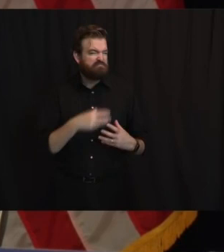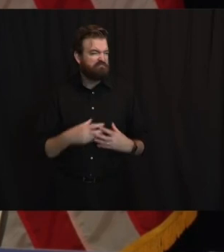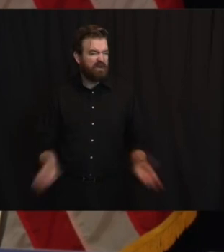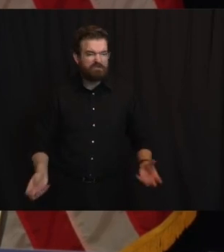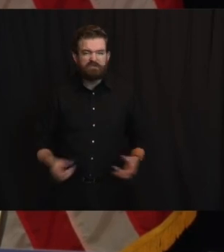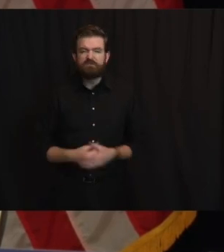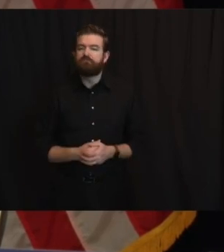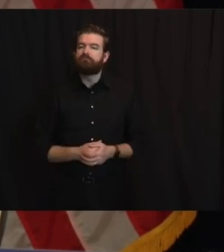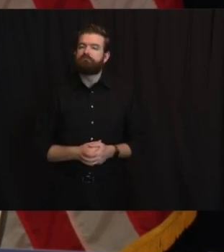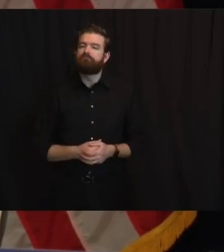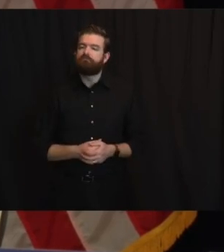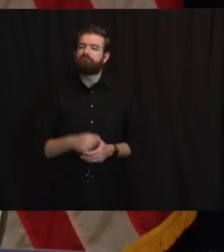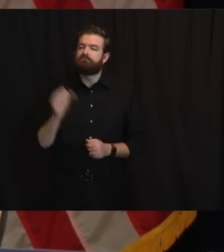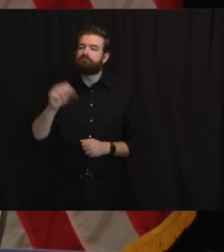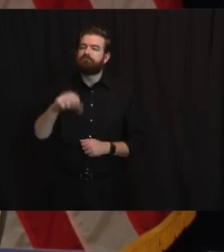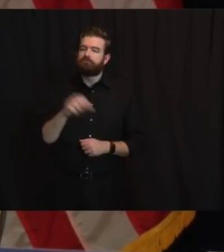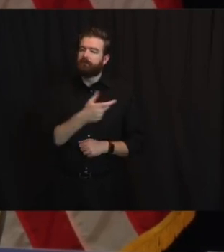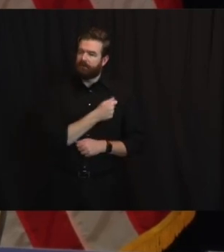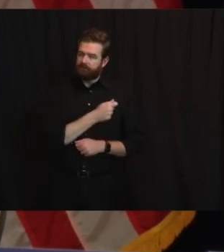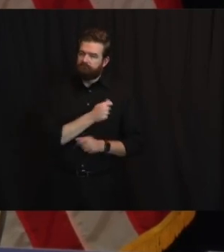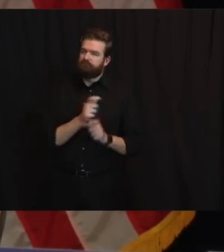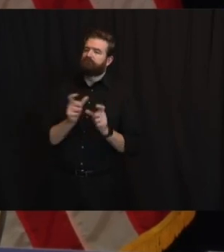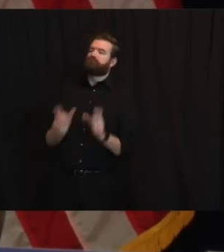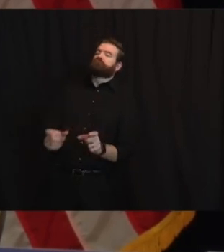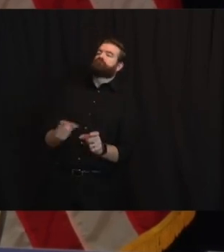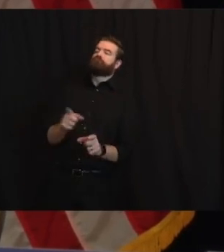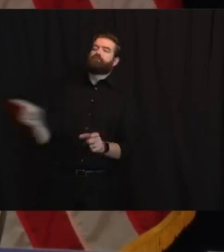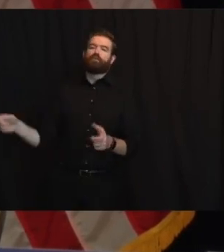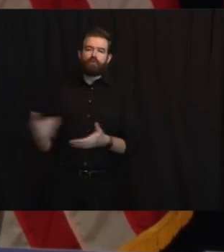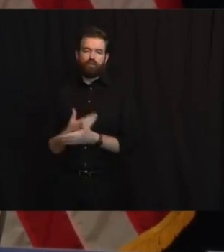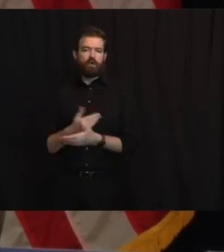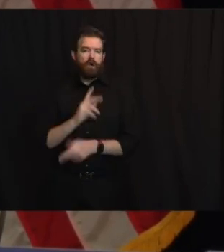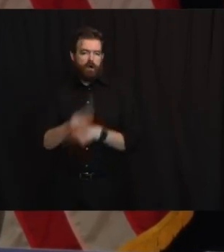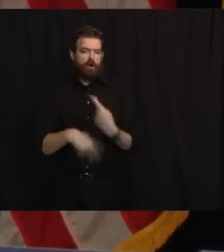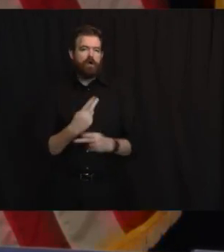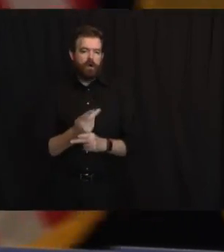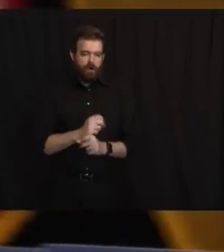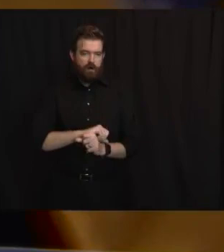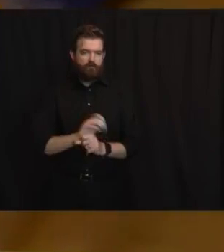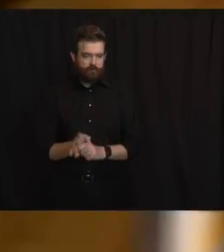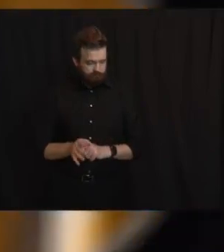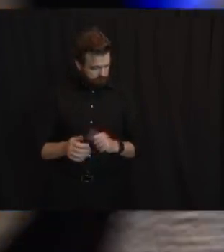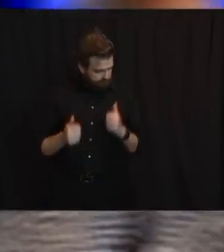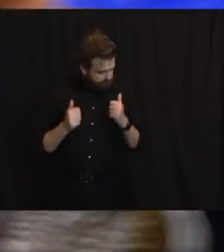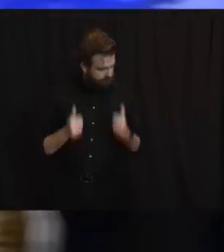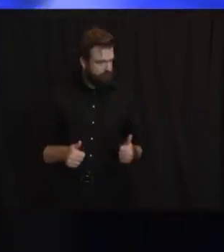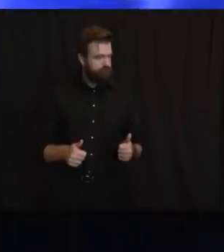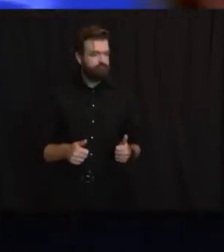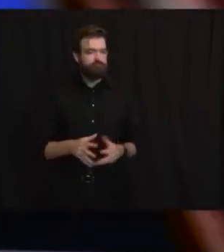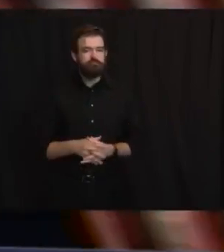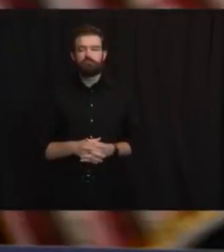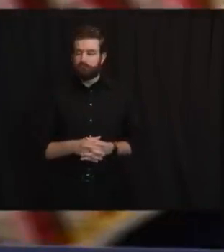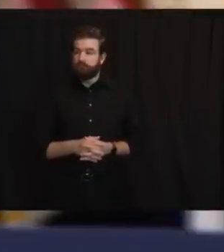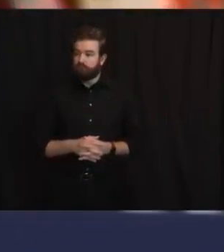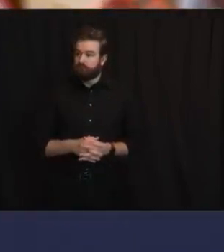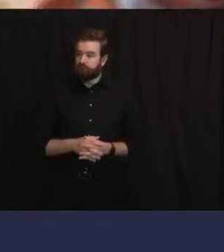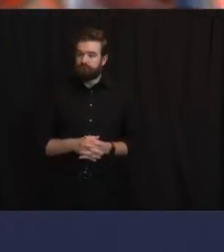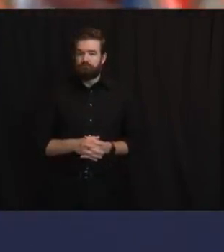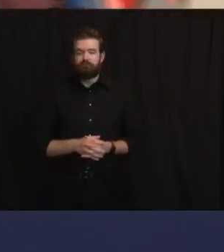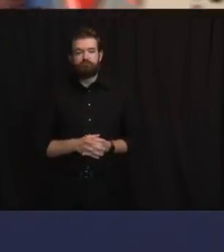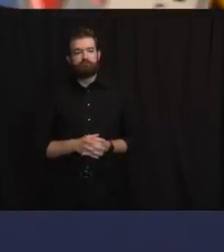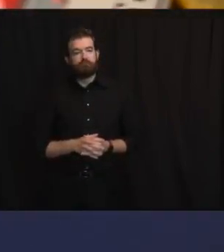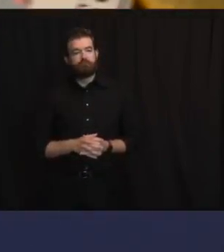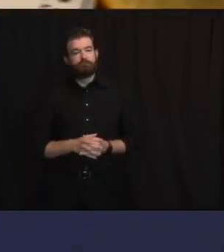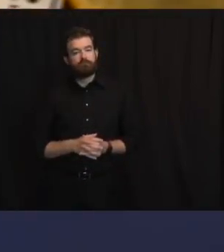effective against, some of these other variant strains as well. Which is a big deal, right? There's no other way to put that. And today's a great example of more